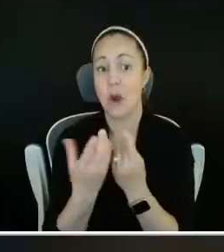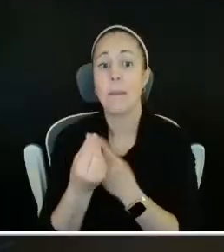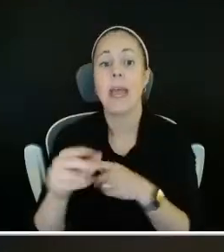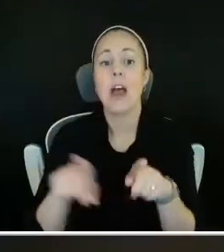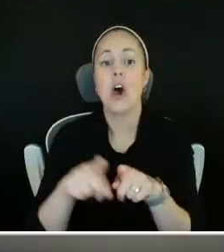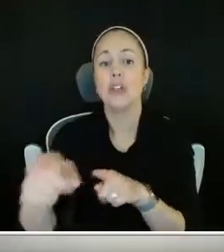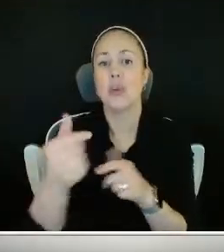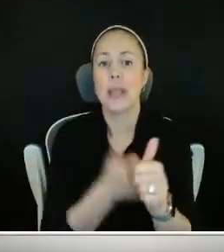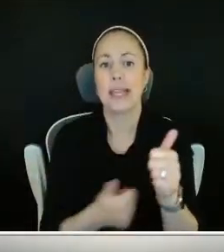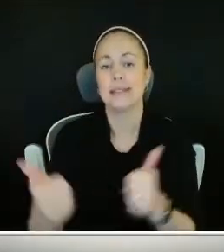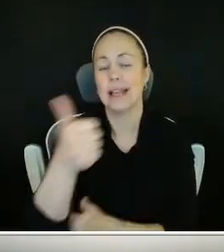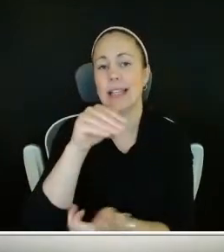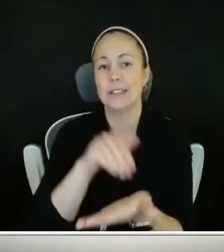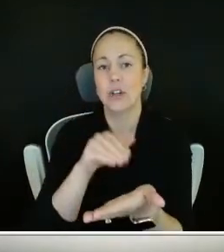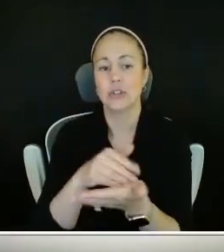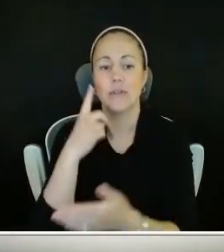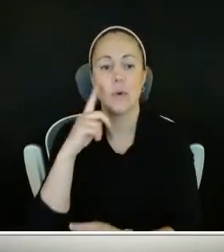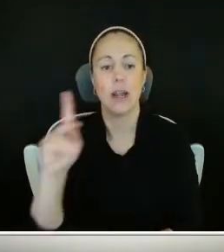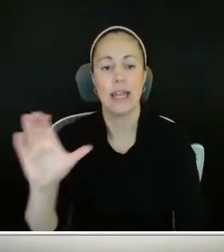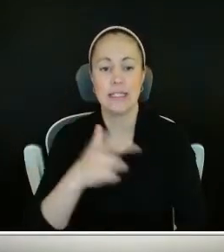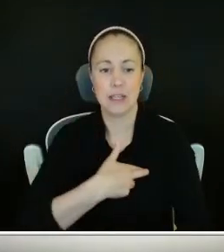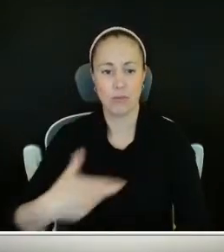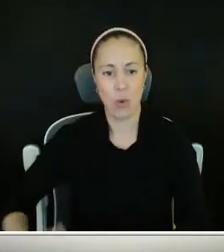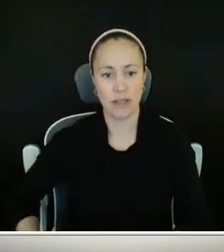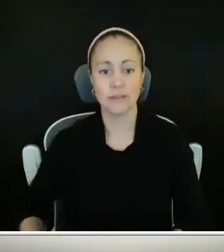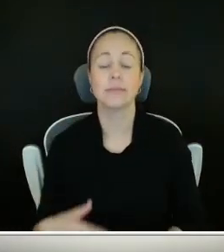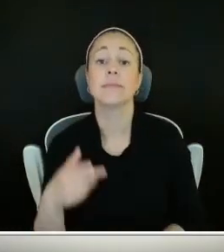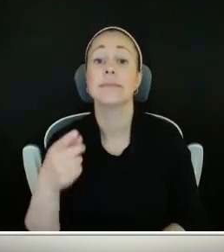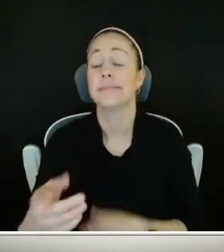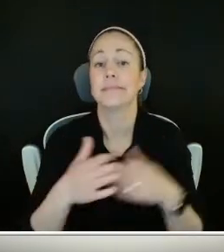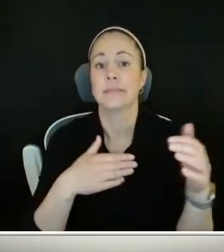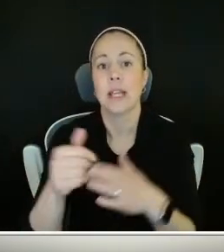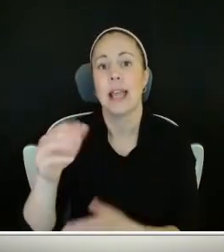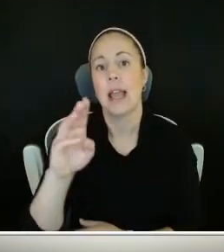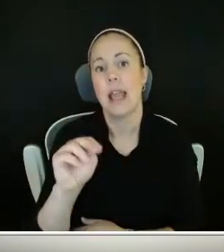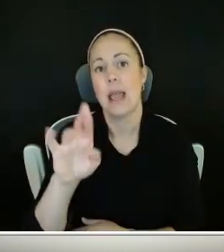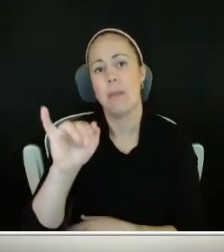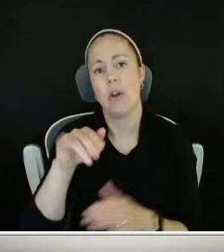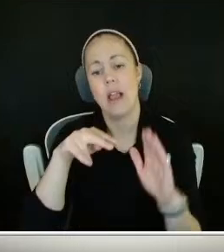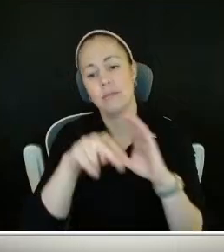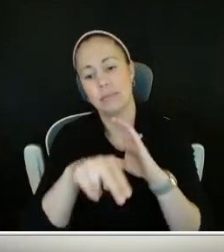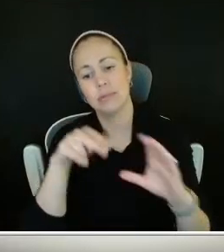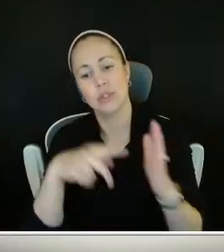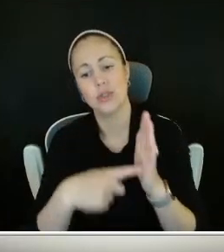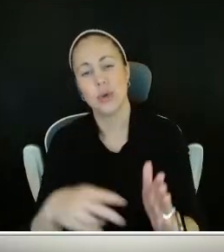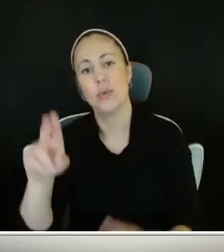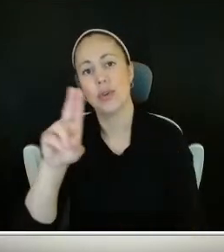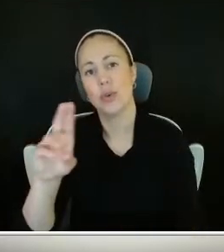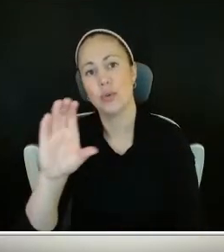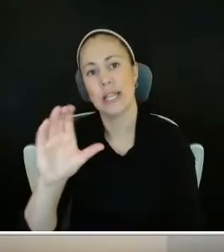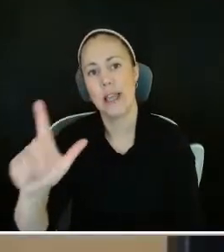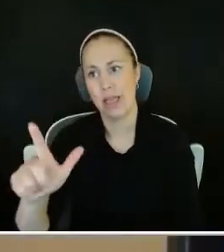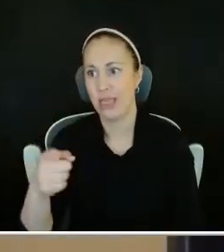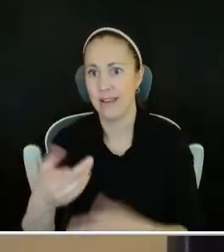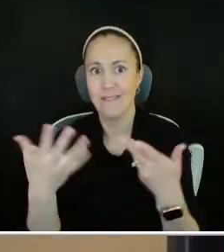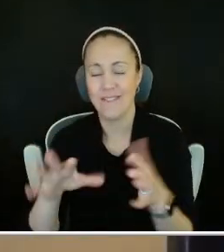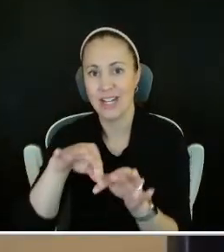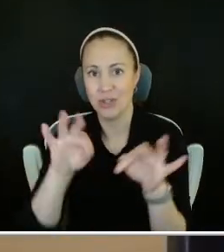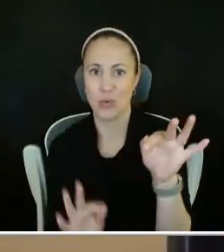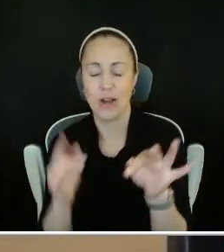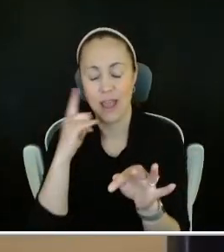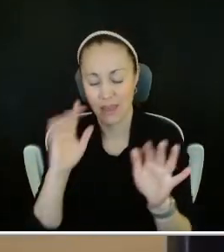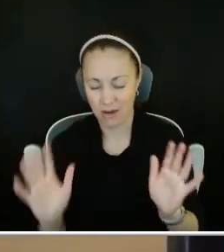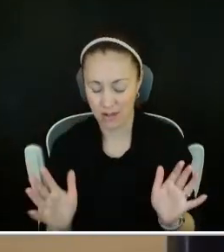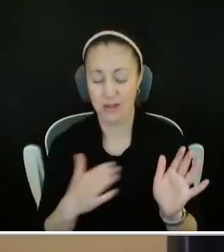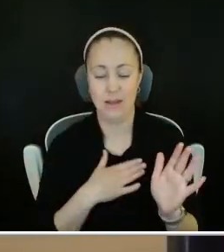City Royals. An MRI revealed Lael had torn her UCL. And I was like, wow, okay, season's over. Like, I guess I knew that